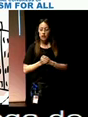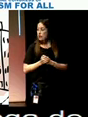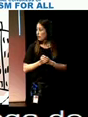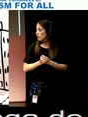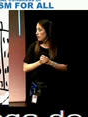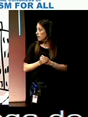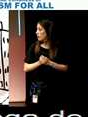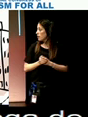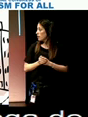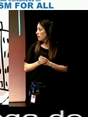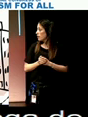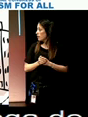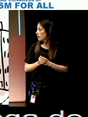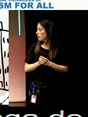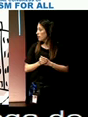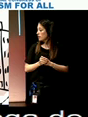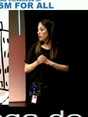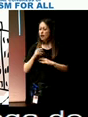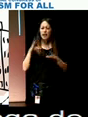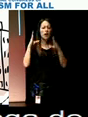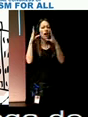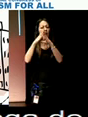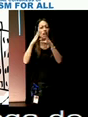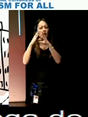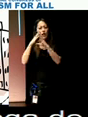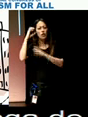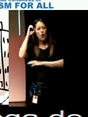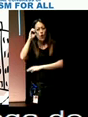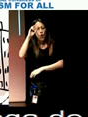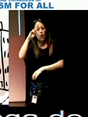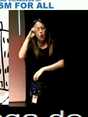Orthodox church, Russian Orthodox church, just of